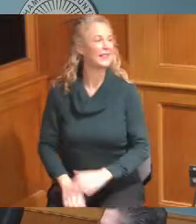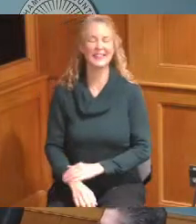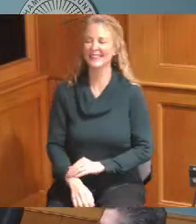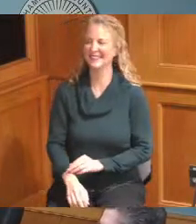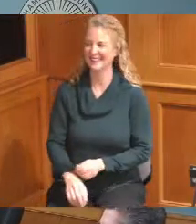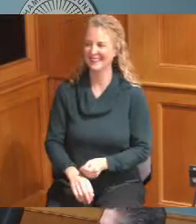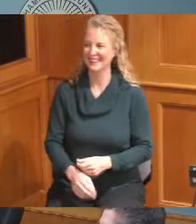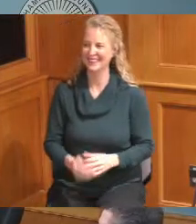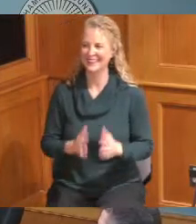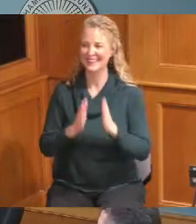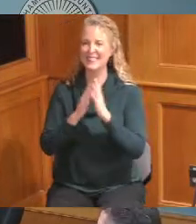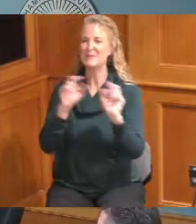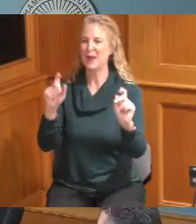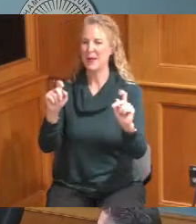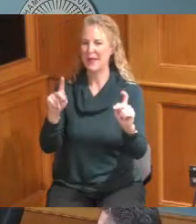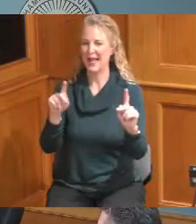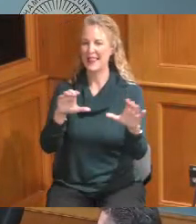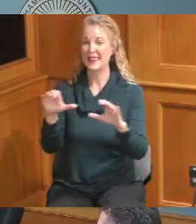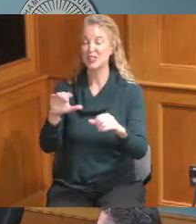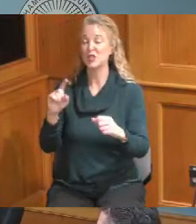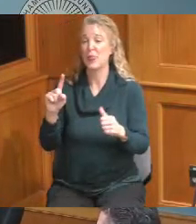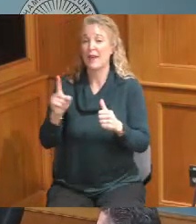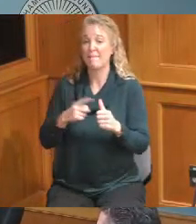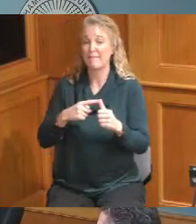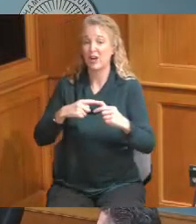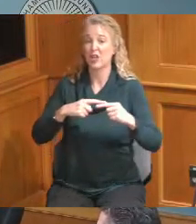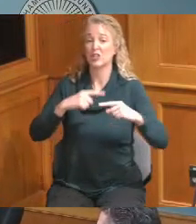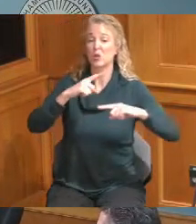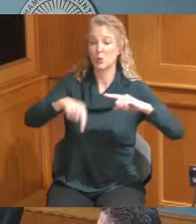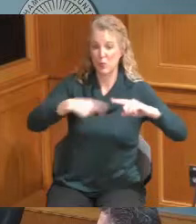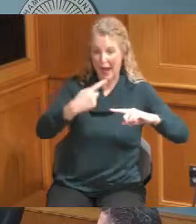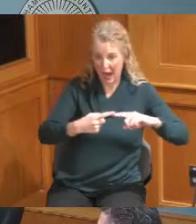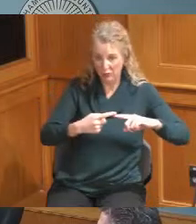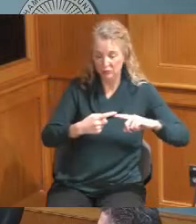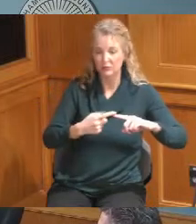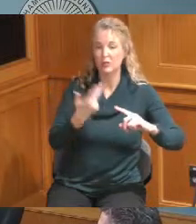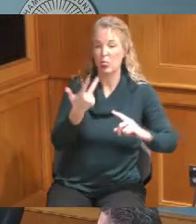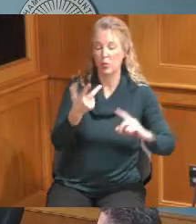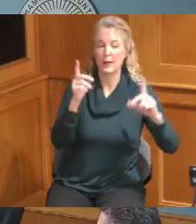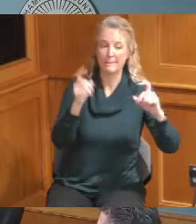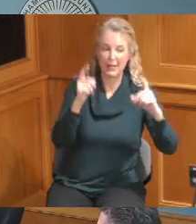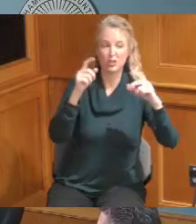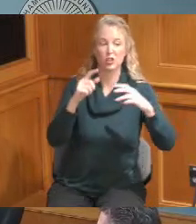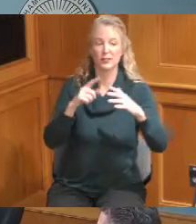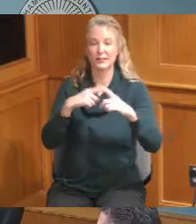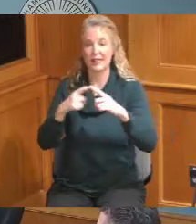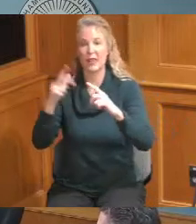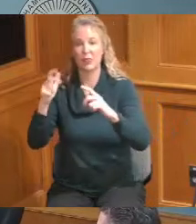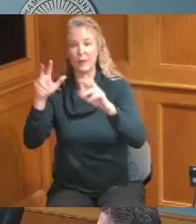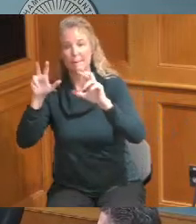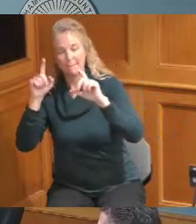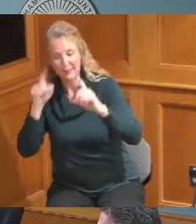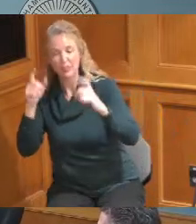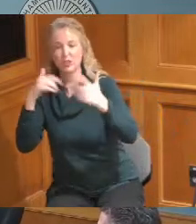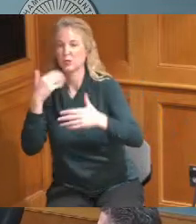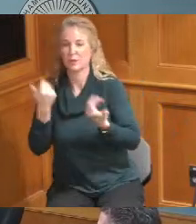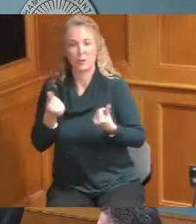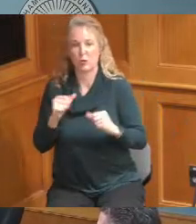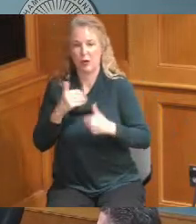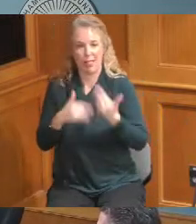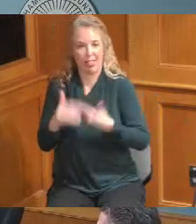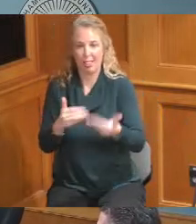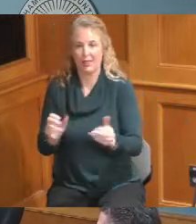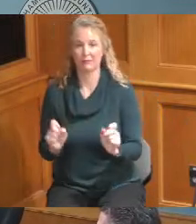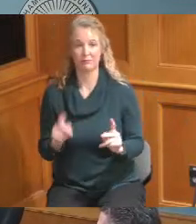we do, let's do the first round and then go down and take 3 pictures, and then the next round and go down and take 3 pictures. Let's do that just to expedite.